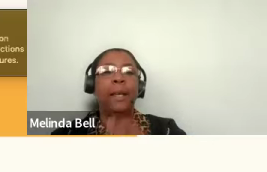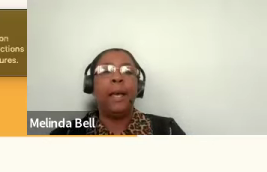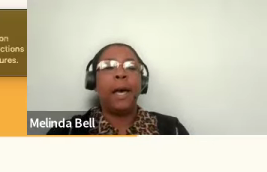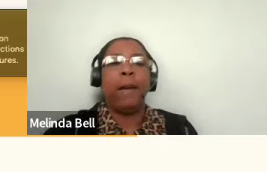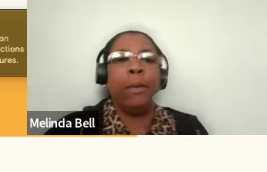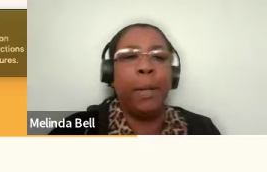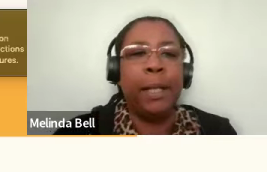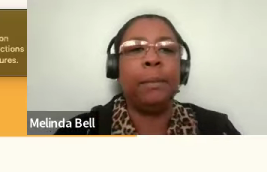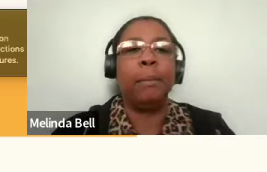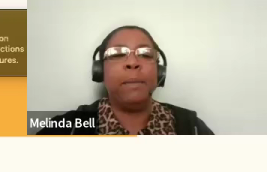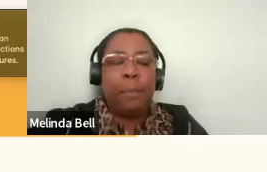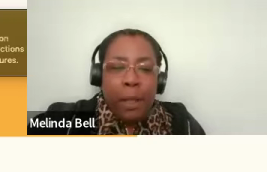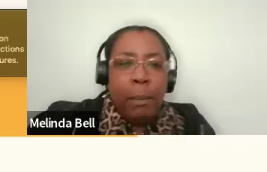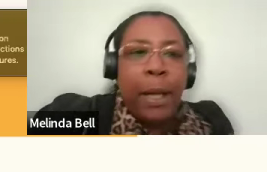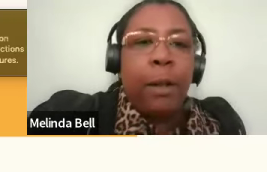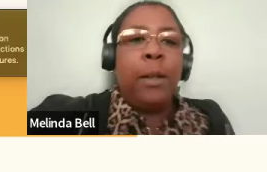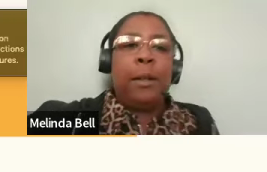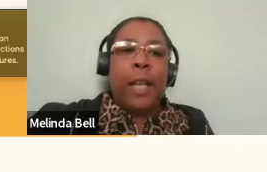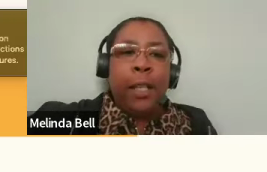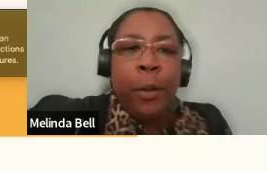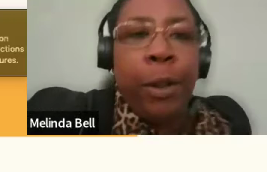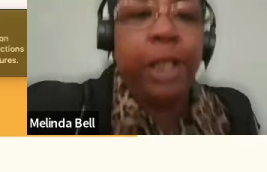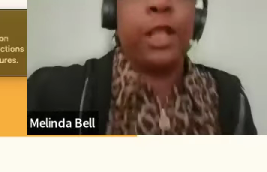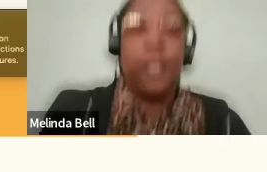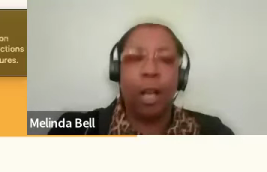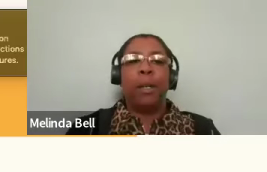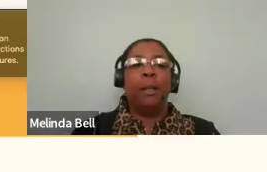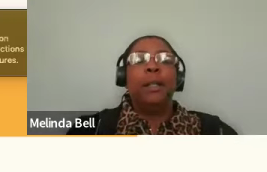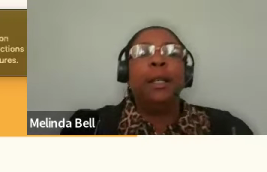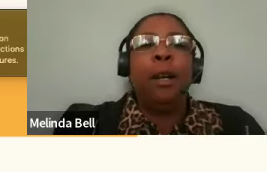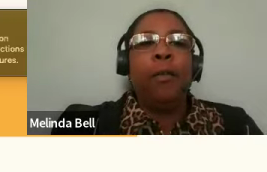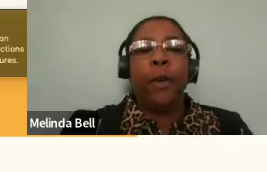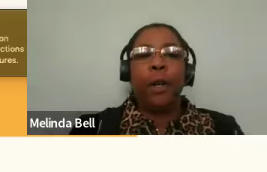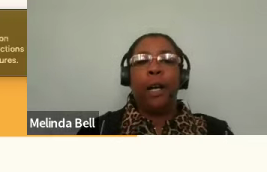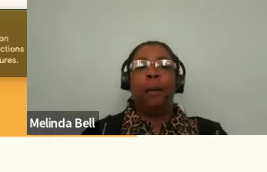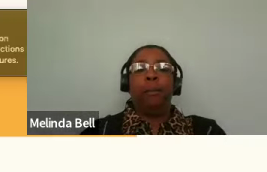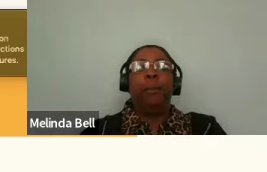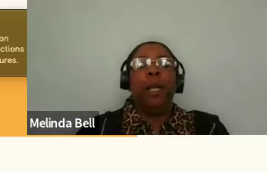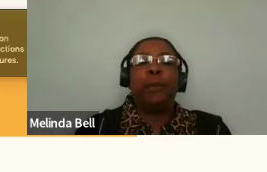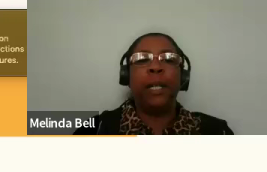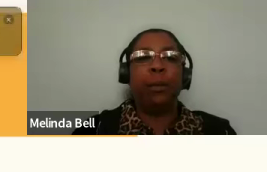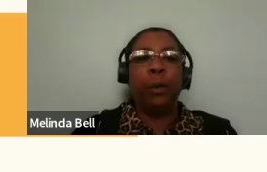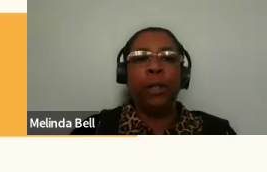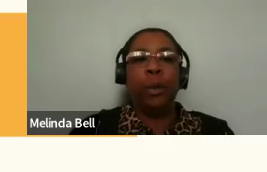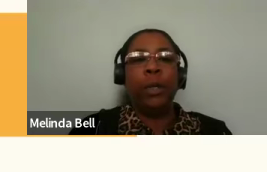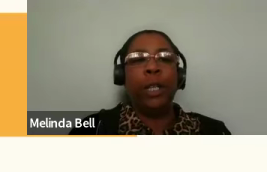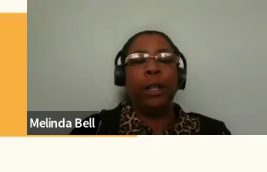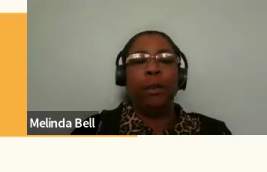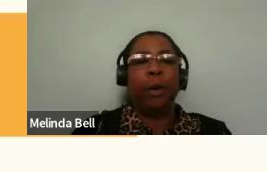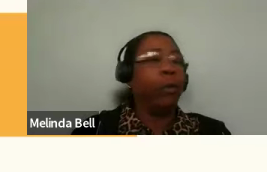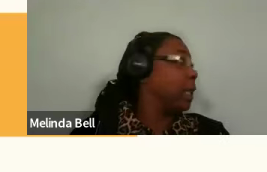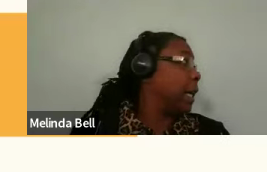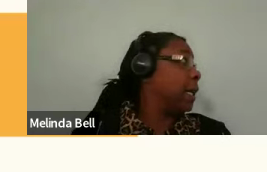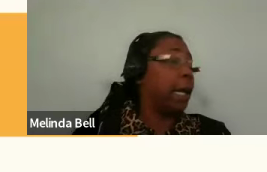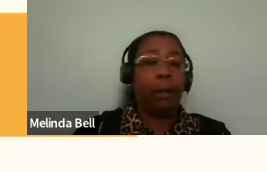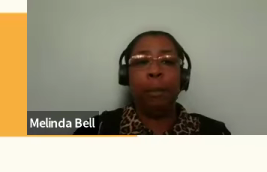Okay. Hi, everybody. My name is Melinda Bell. Thank you, Onisha and Dharma, for explaining what we did